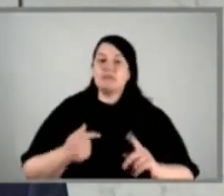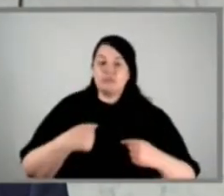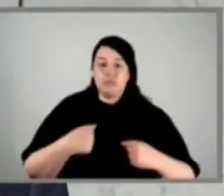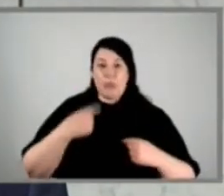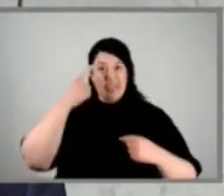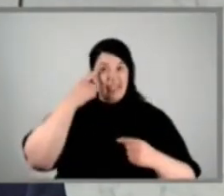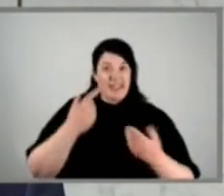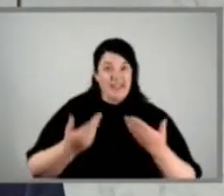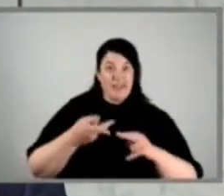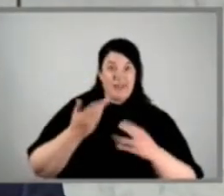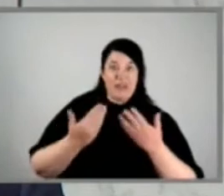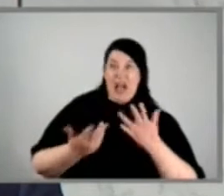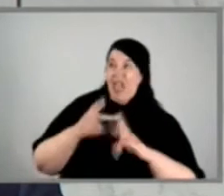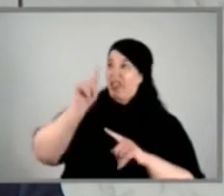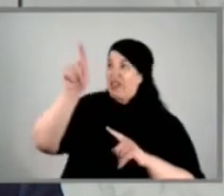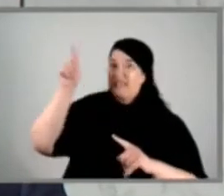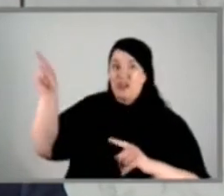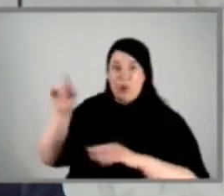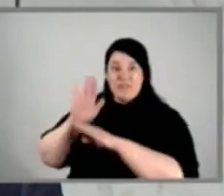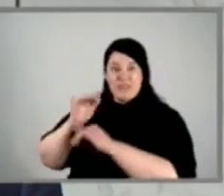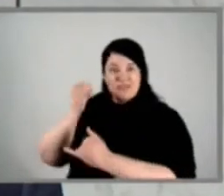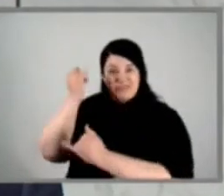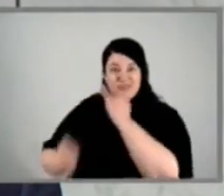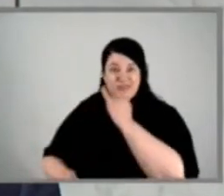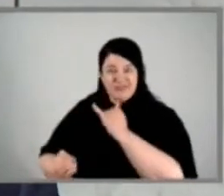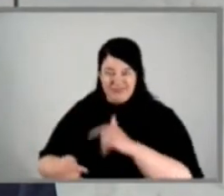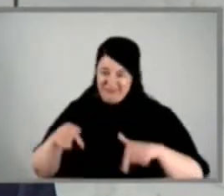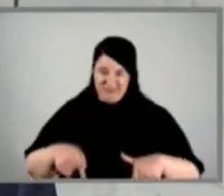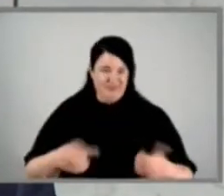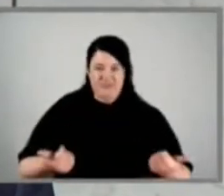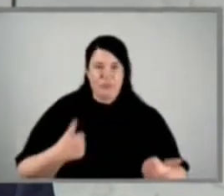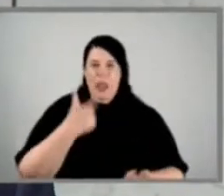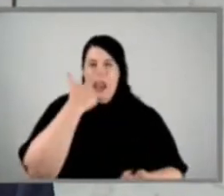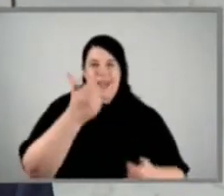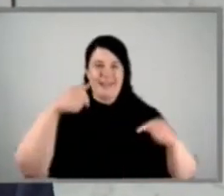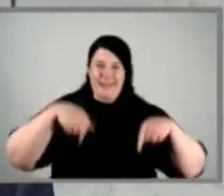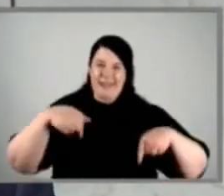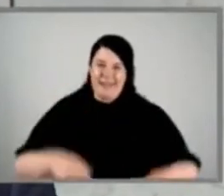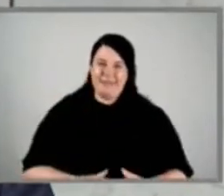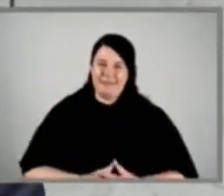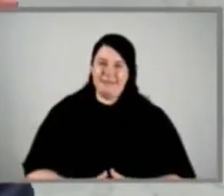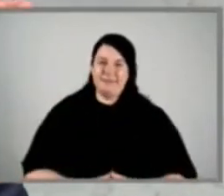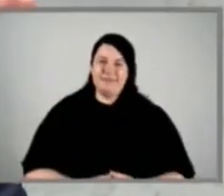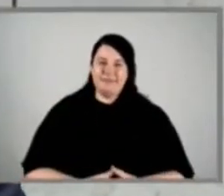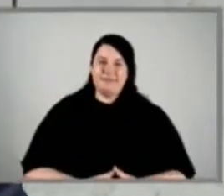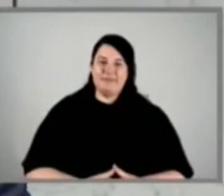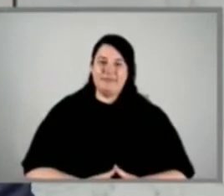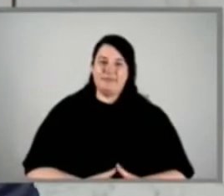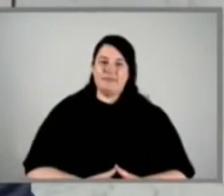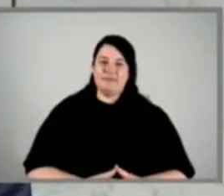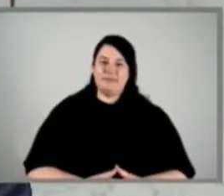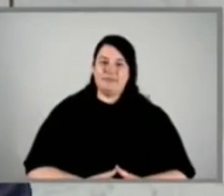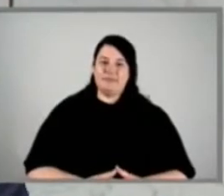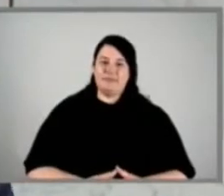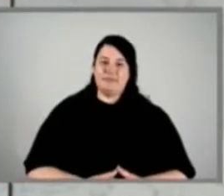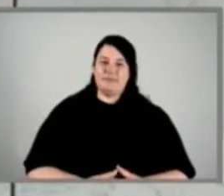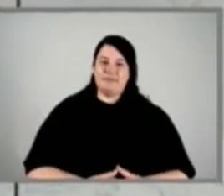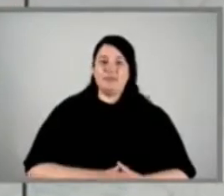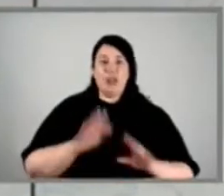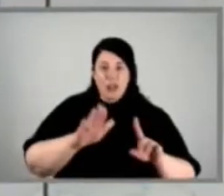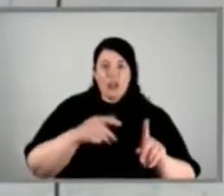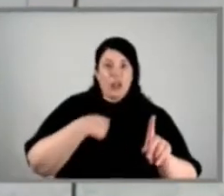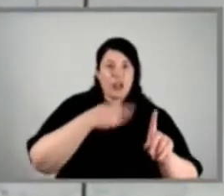those in other places, this is the best place to be in the world. What progress has been made? Don't worry, I won't leave you out. I'll